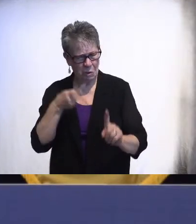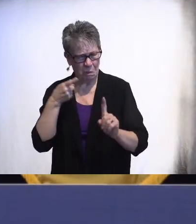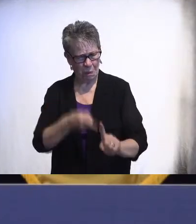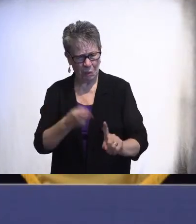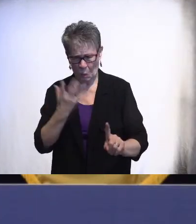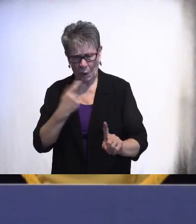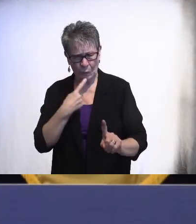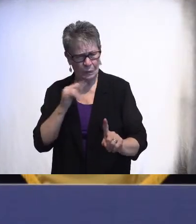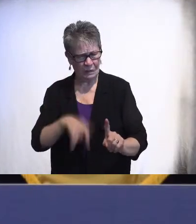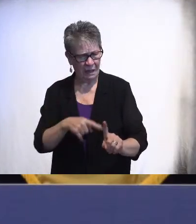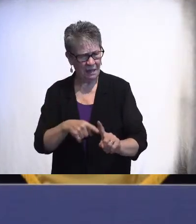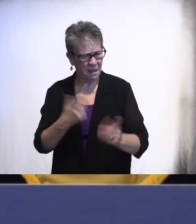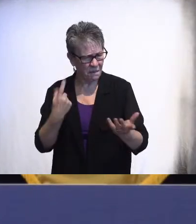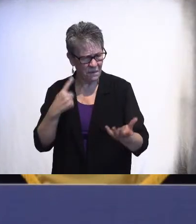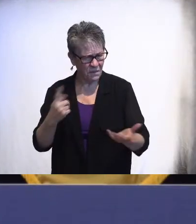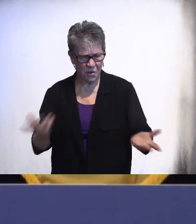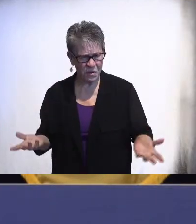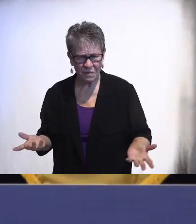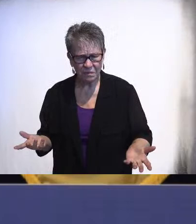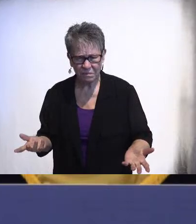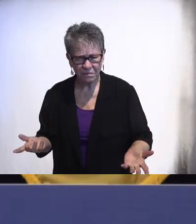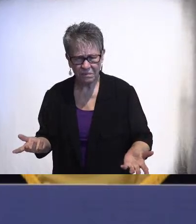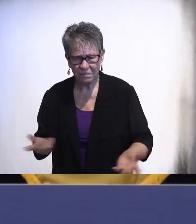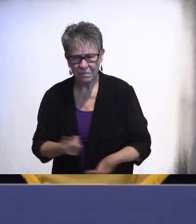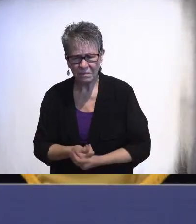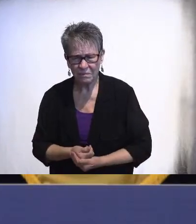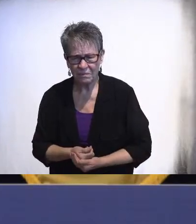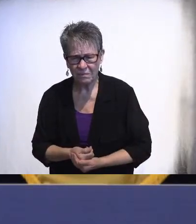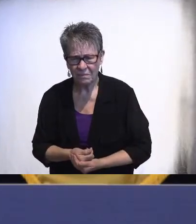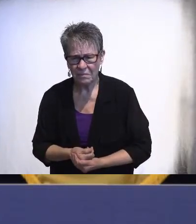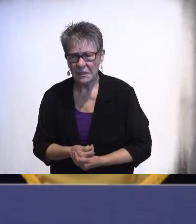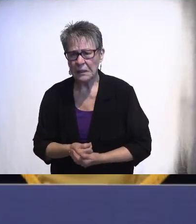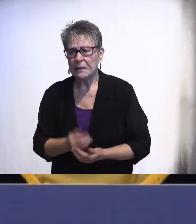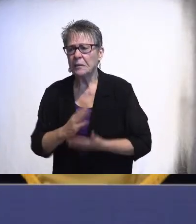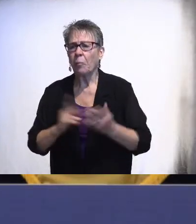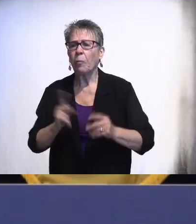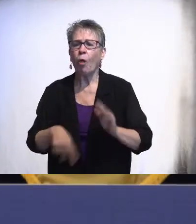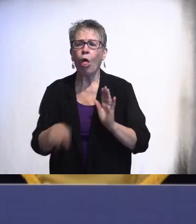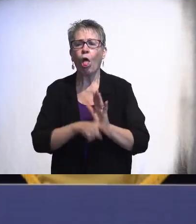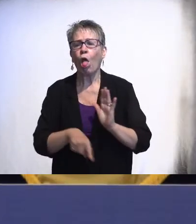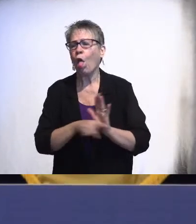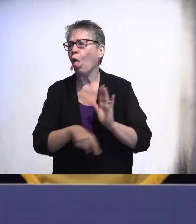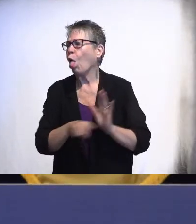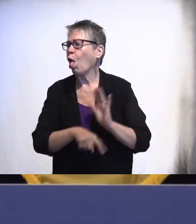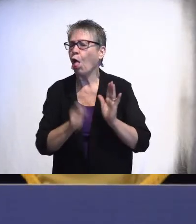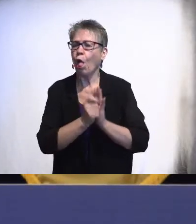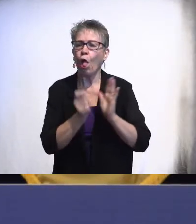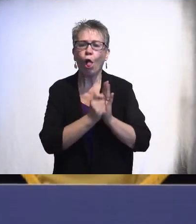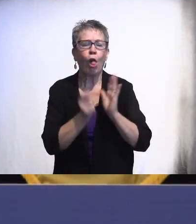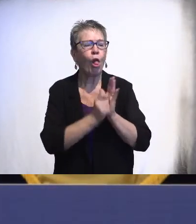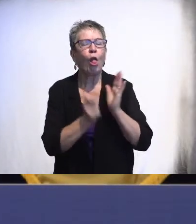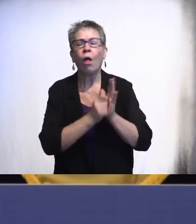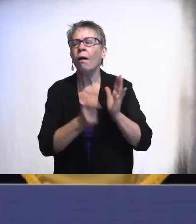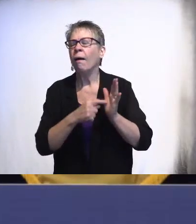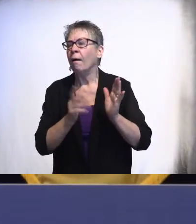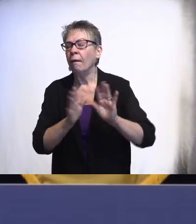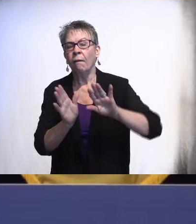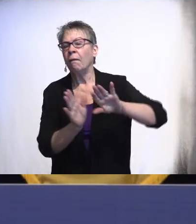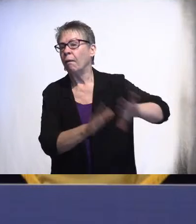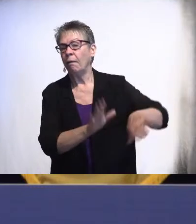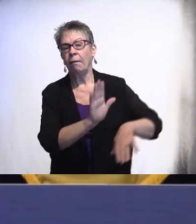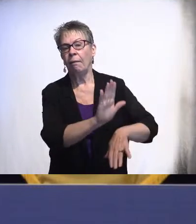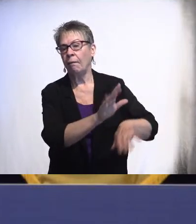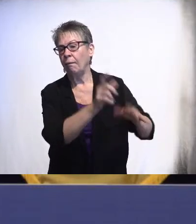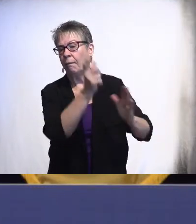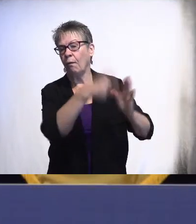to write about it and talk about it. And I will tell you, we do not. We want to educate kids the very best way possible